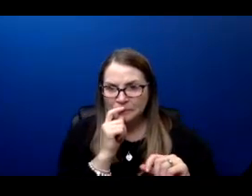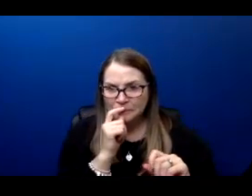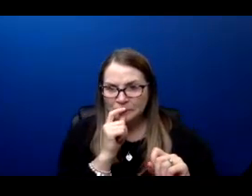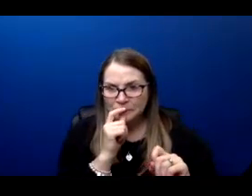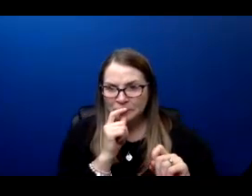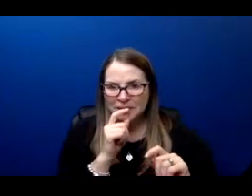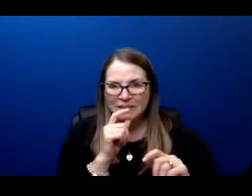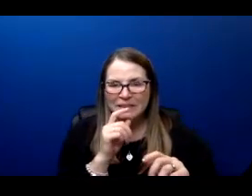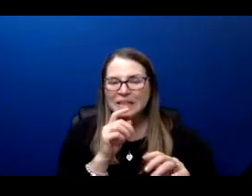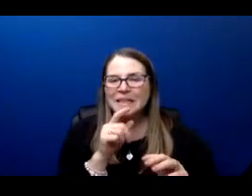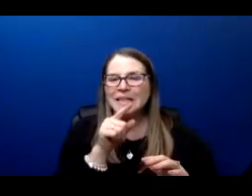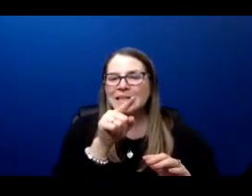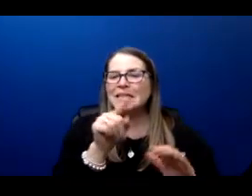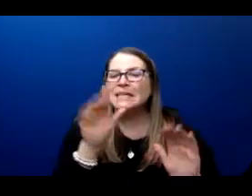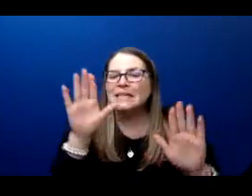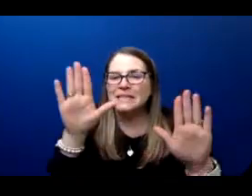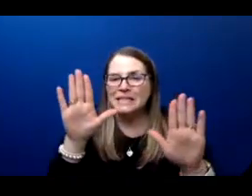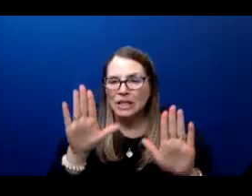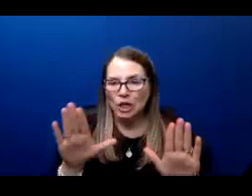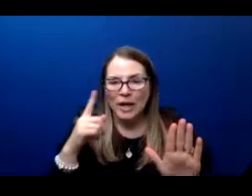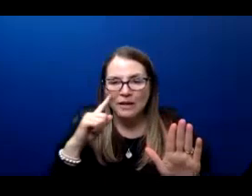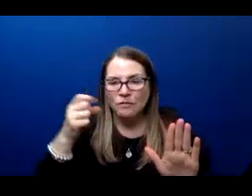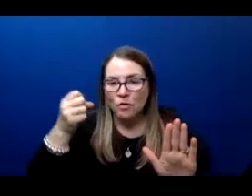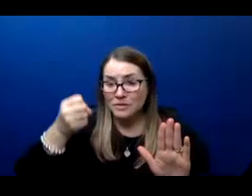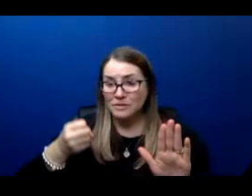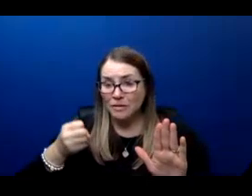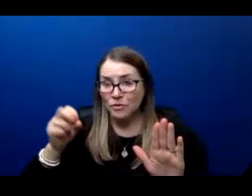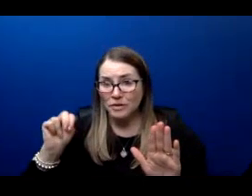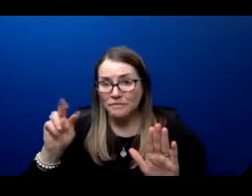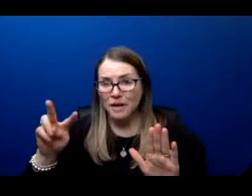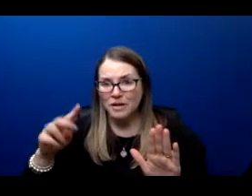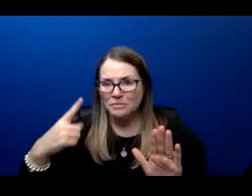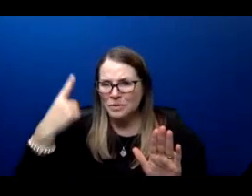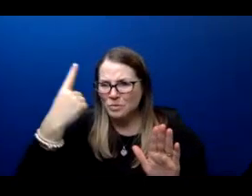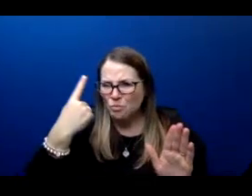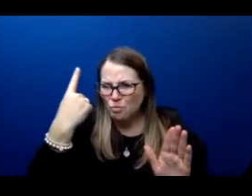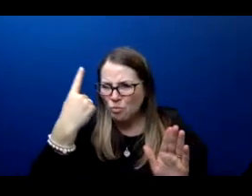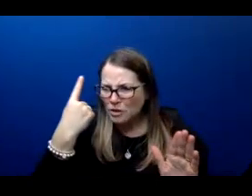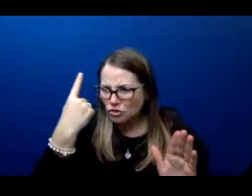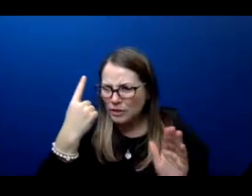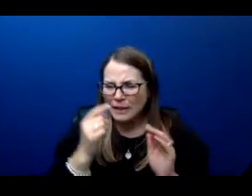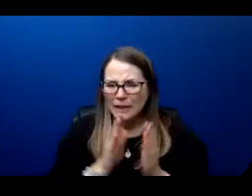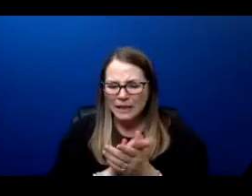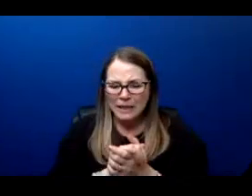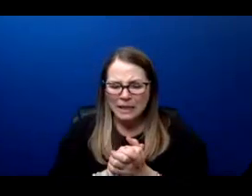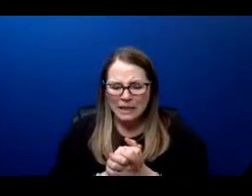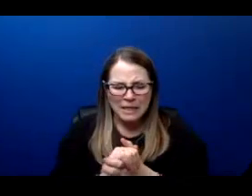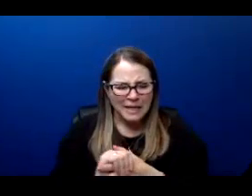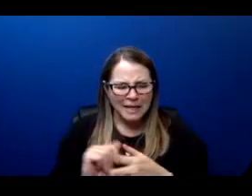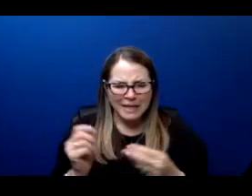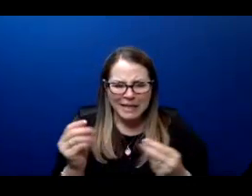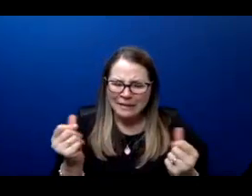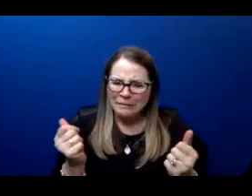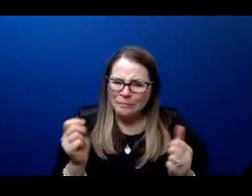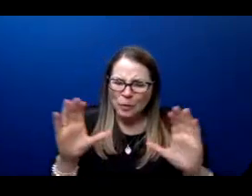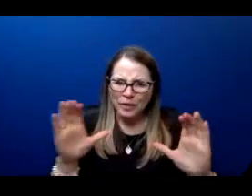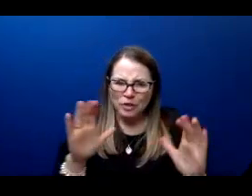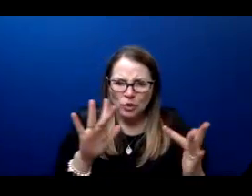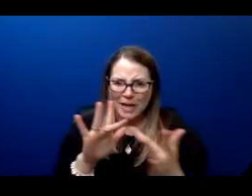These are great for Southern Nevada. I'm wondering, we do an